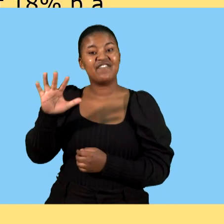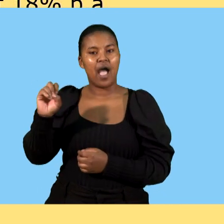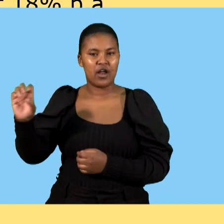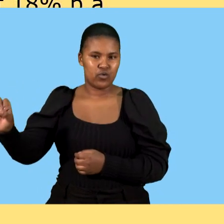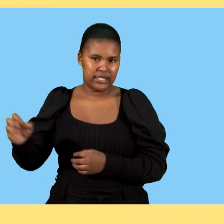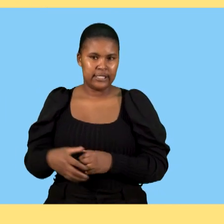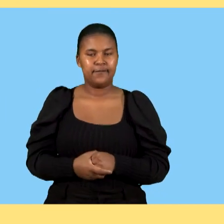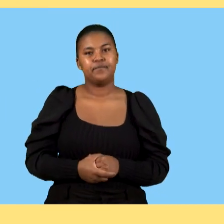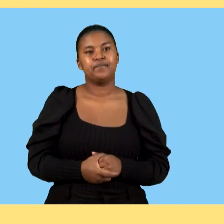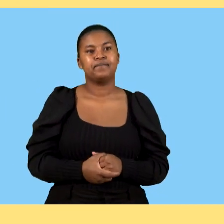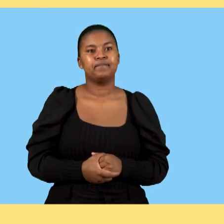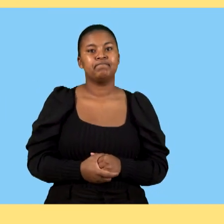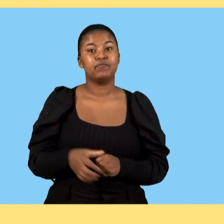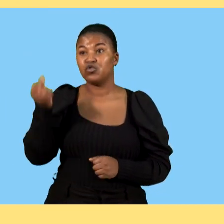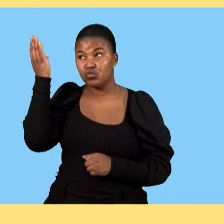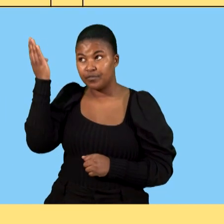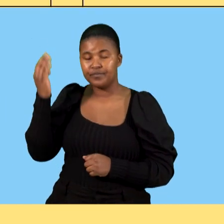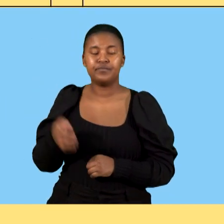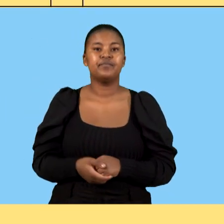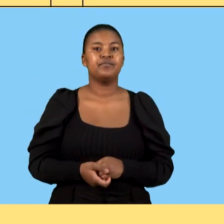1,500. There.